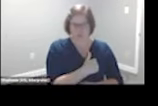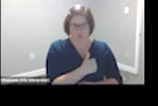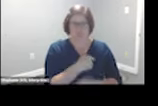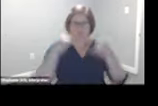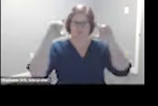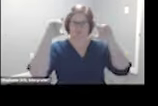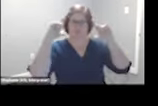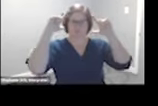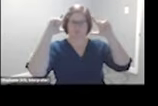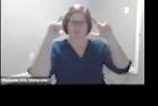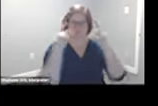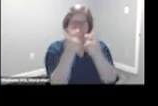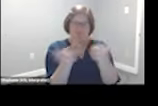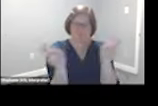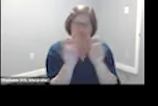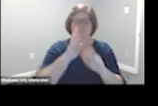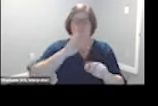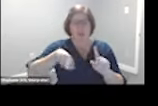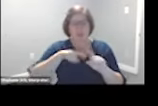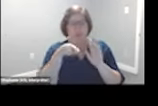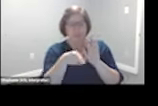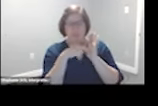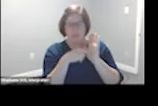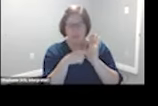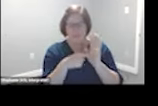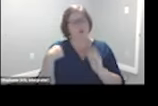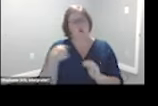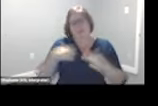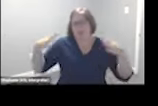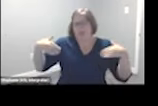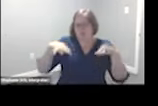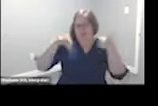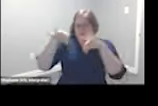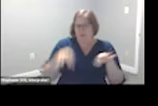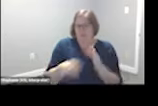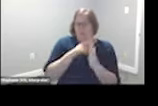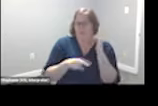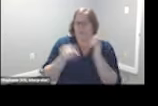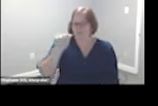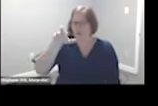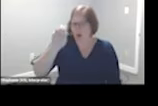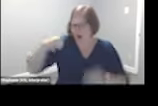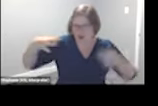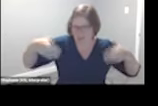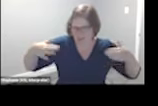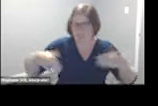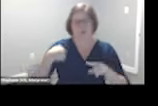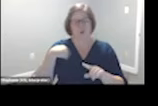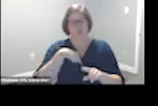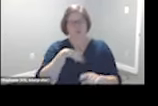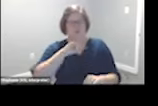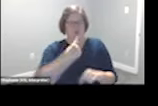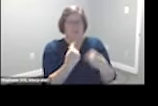where everybody's talking to each other about the models. We haven't really explained what the models are. We've just given them the models and we've asked them to discuss them, what